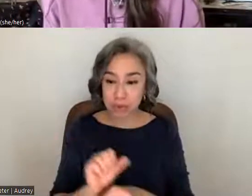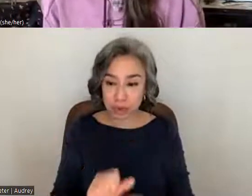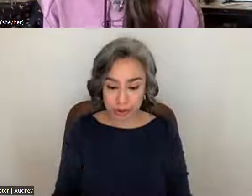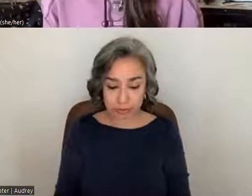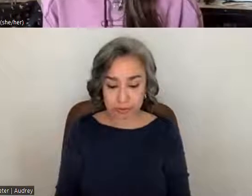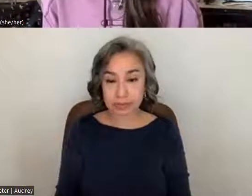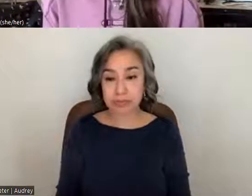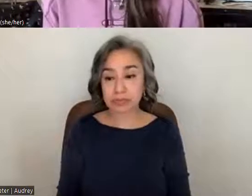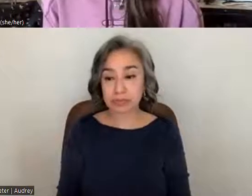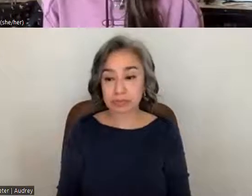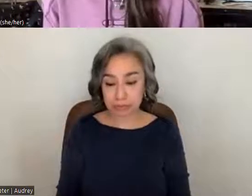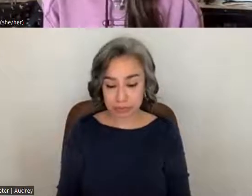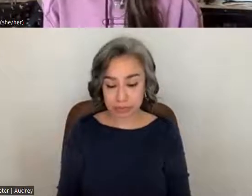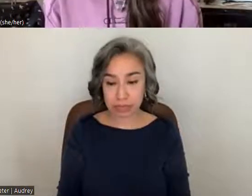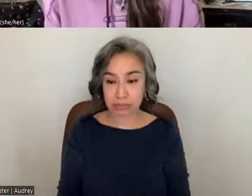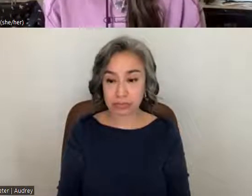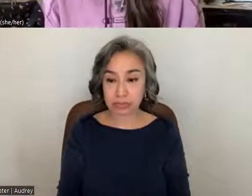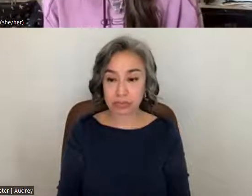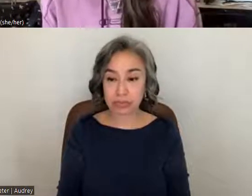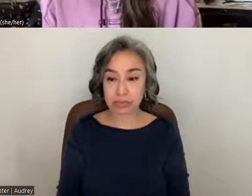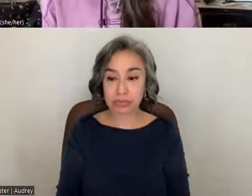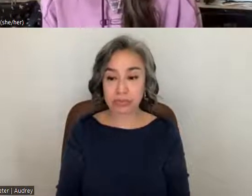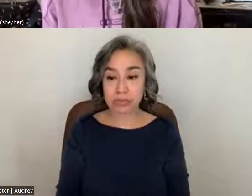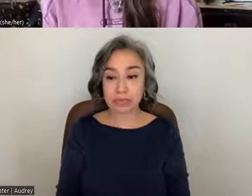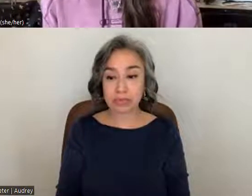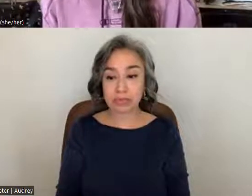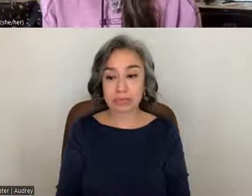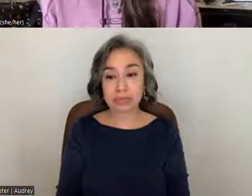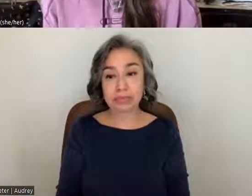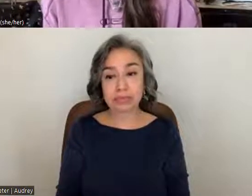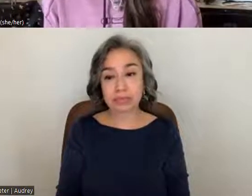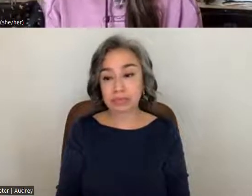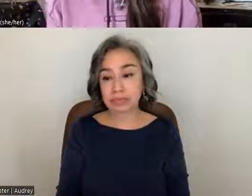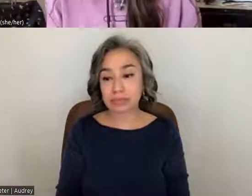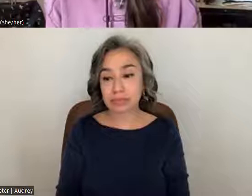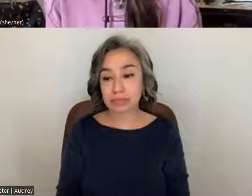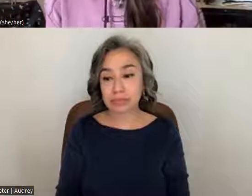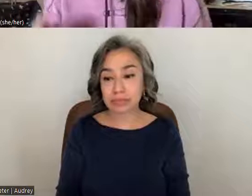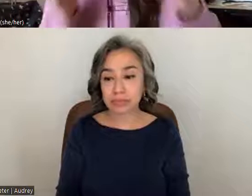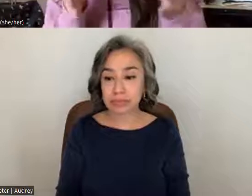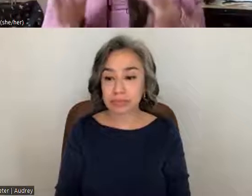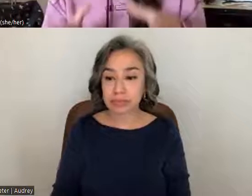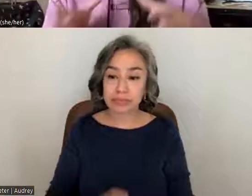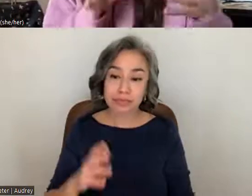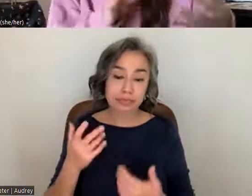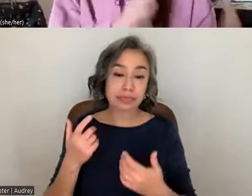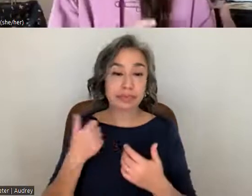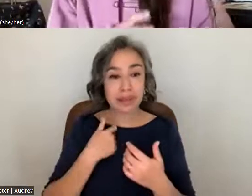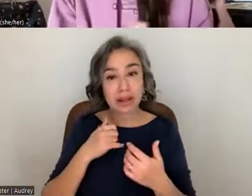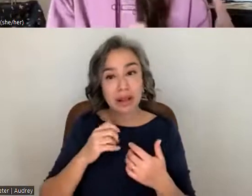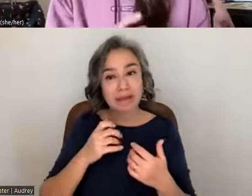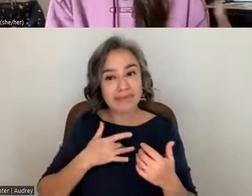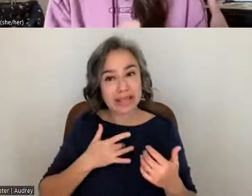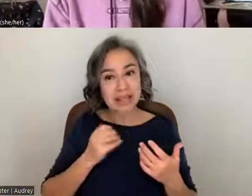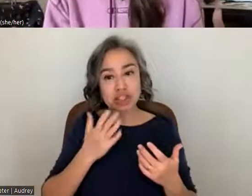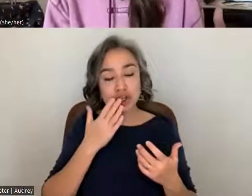it was heartening to realize that I wasn't alone, but it was also frustrating because now, as